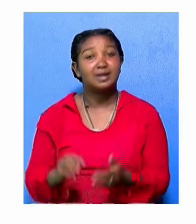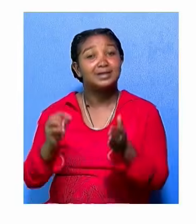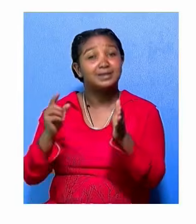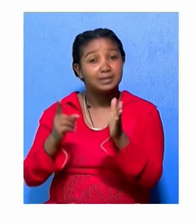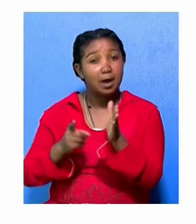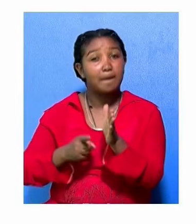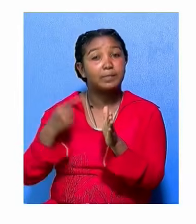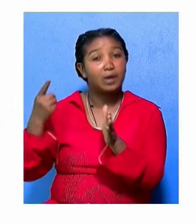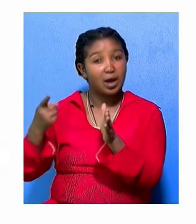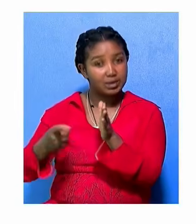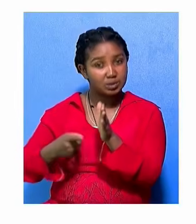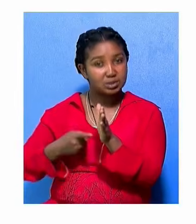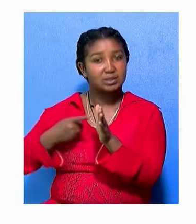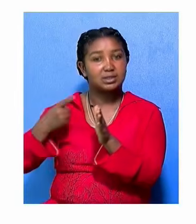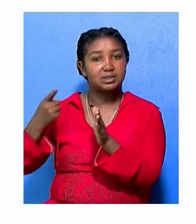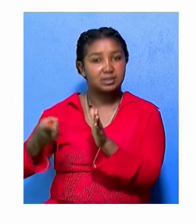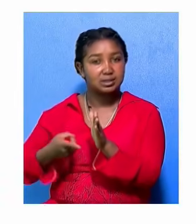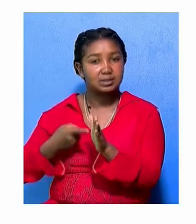sometimes